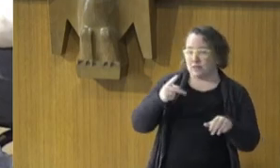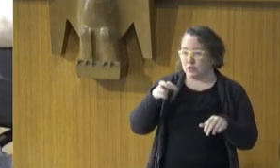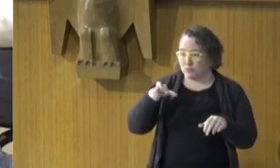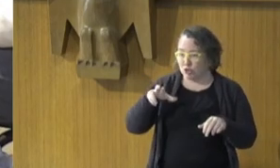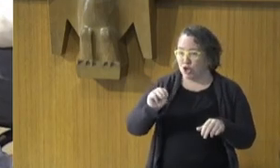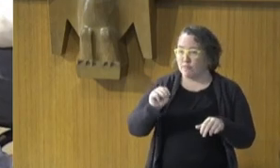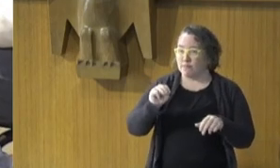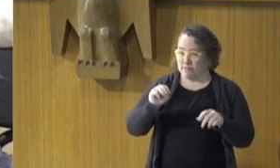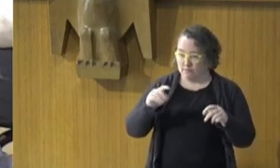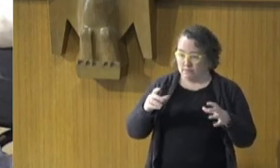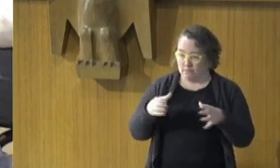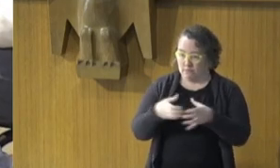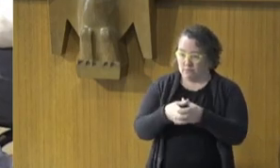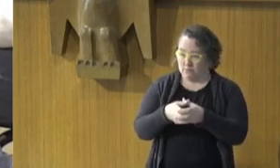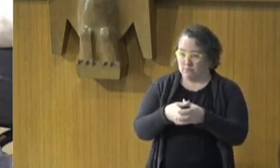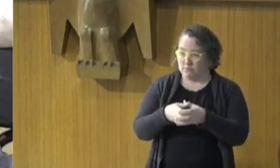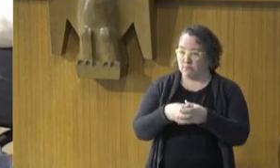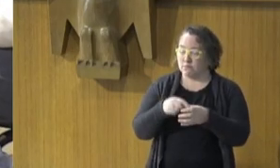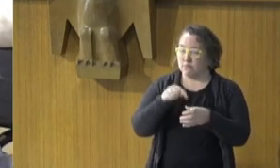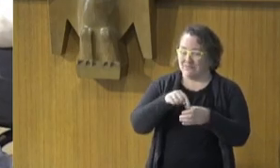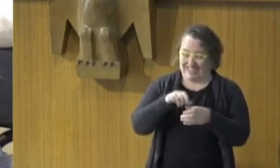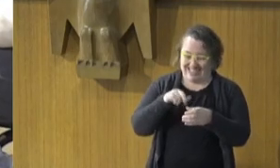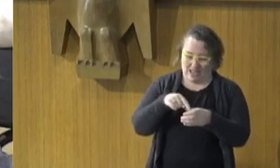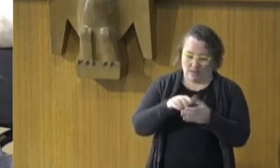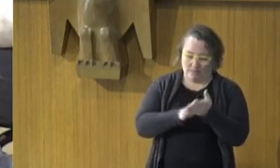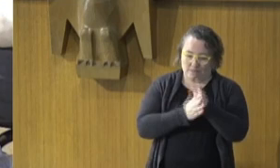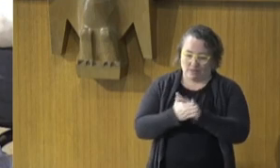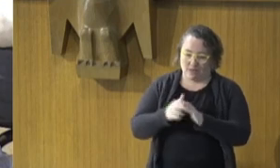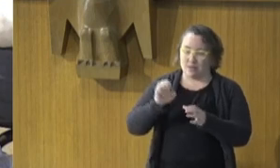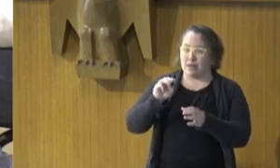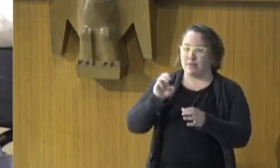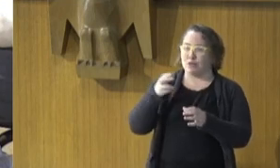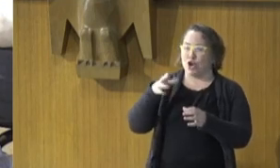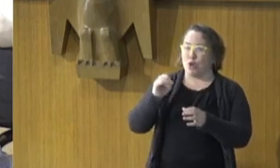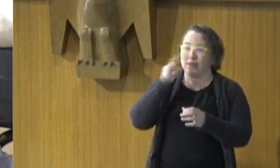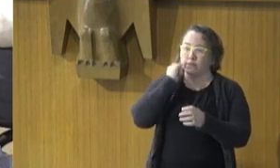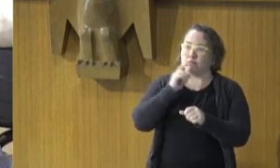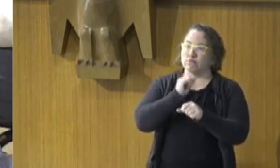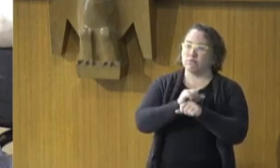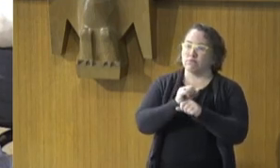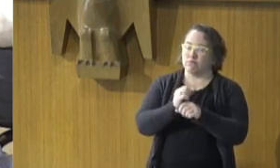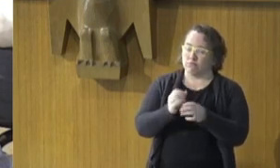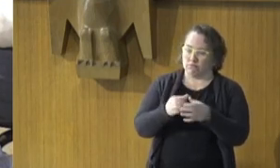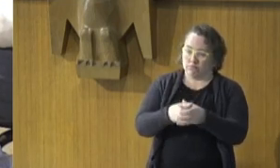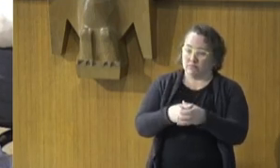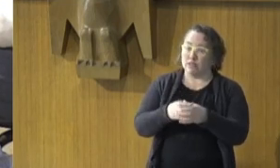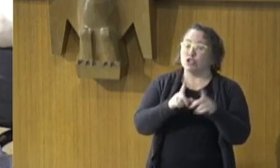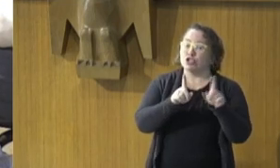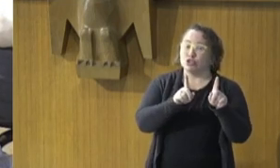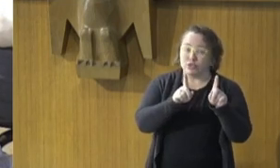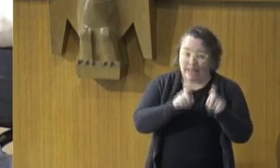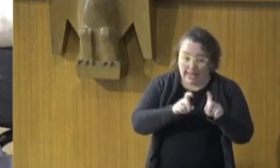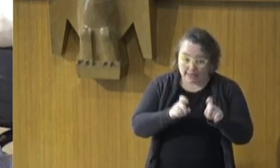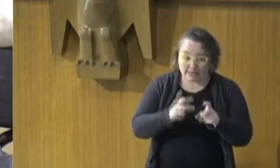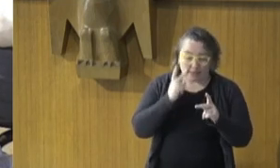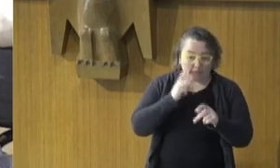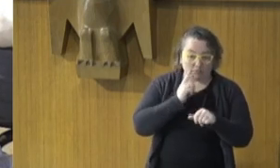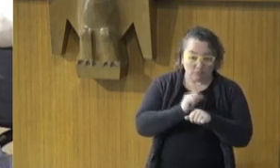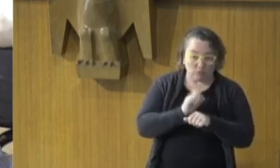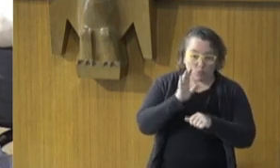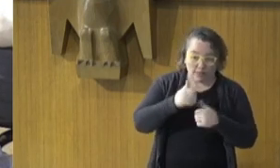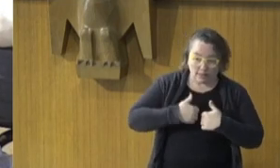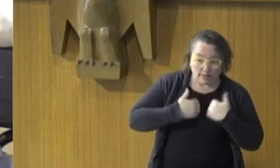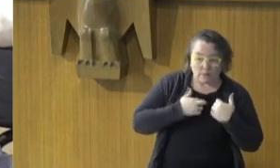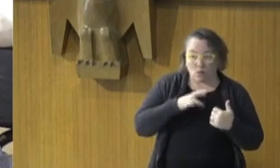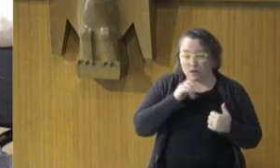partner's sperm. And those embryo, if they fertilize, they do become an embryo, and then they're often genetically tested to see if they're viable.